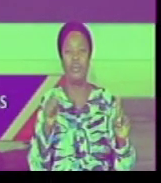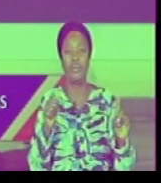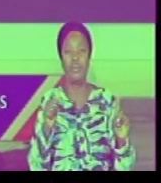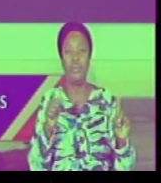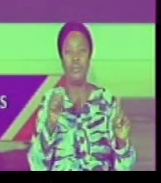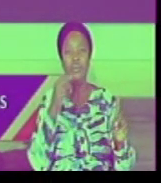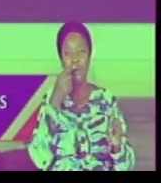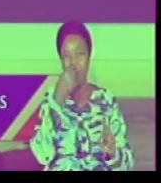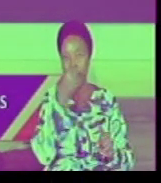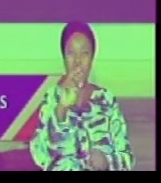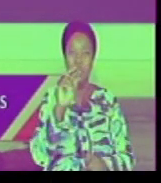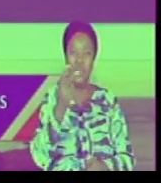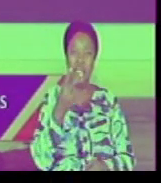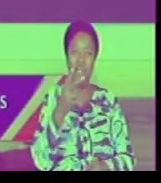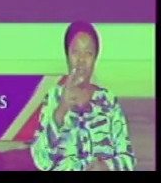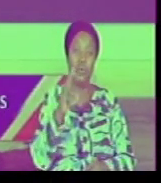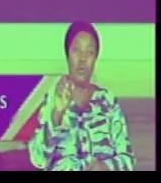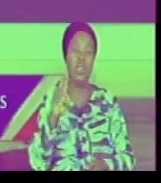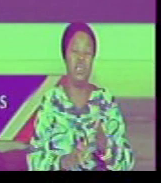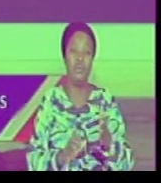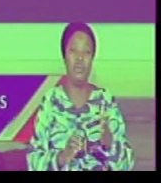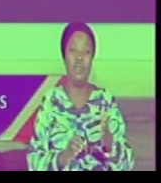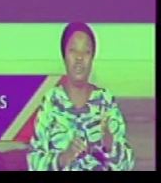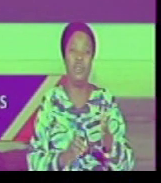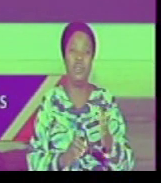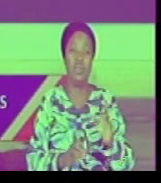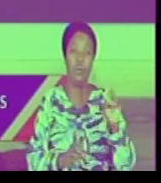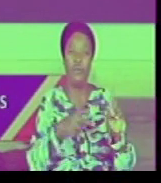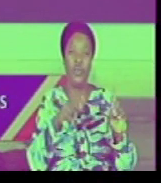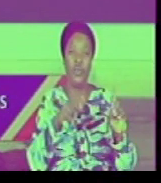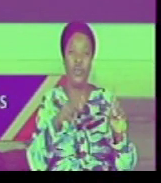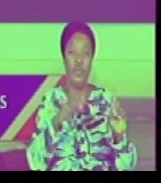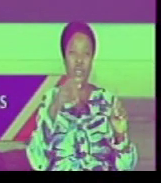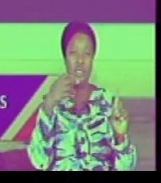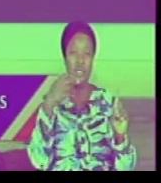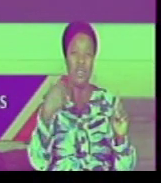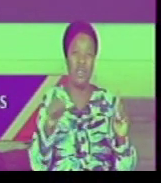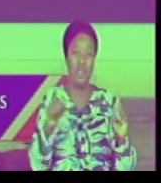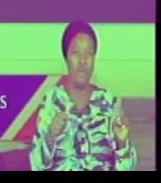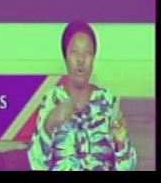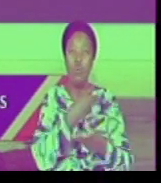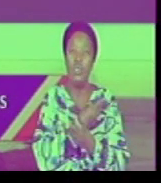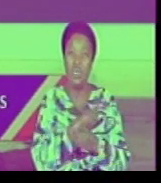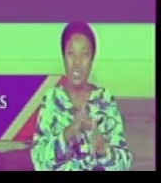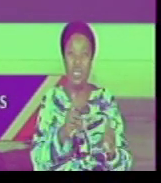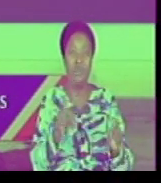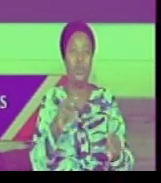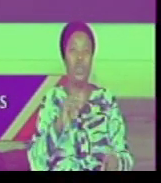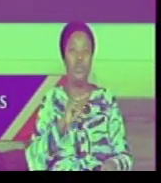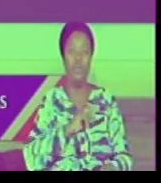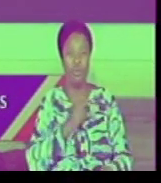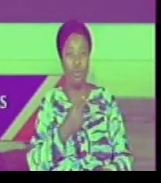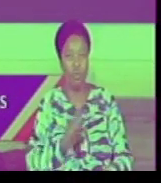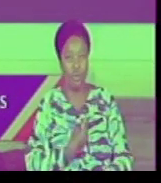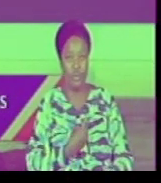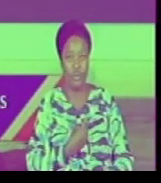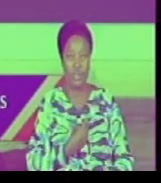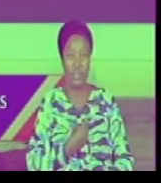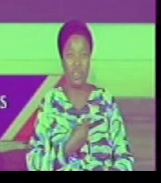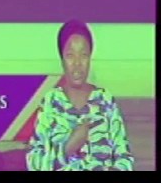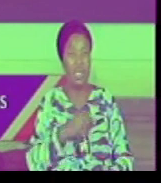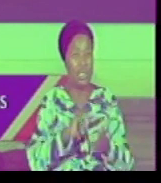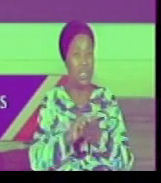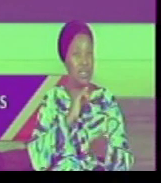chapter 1, reading from verse 10. Who delivered us, that's